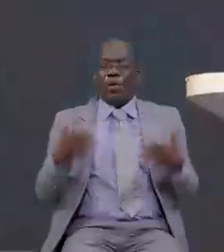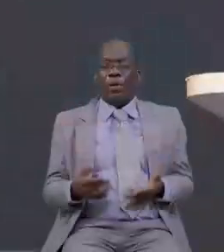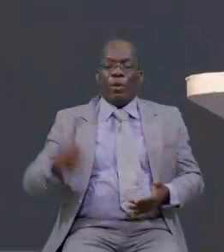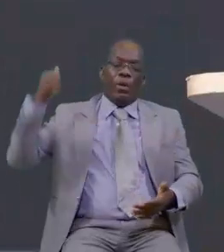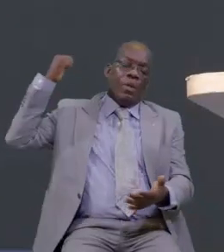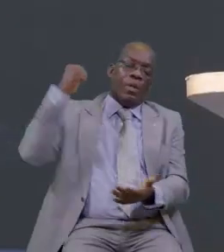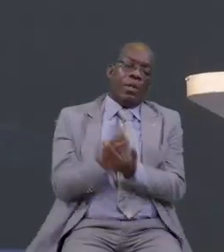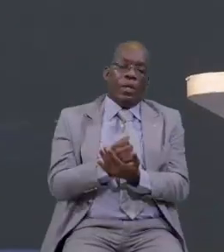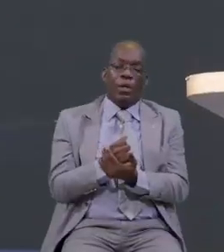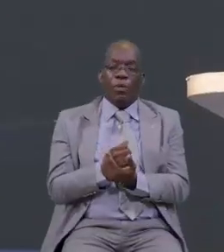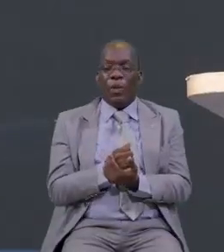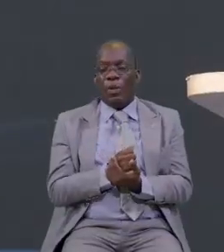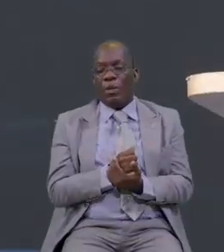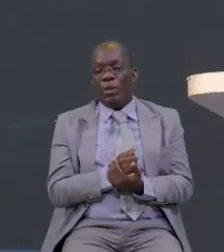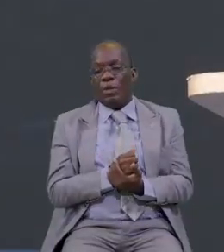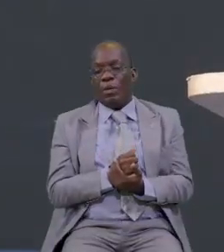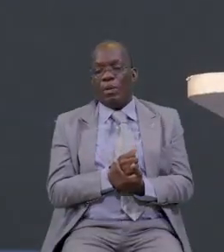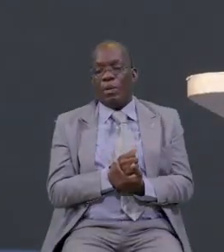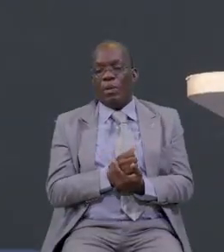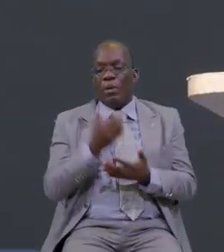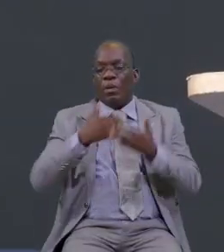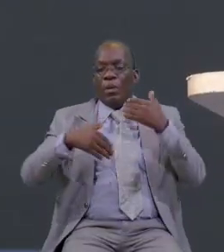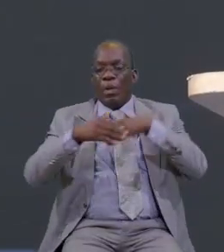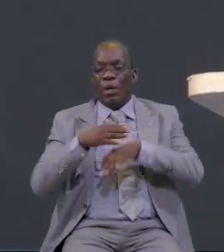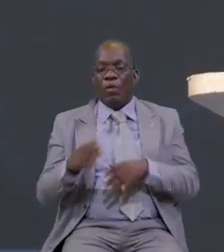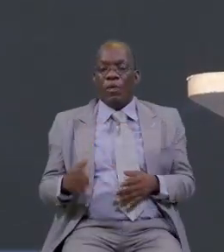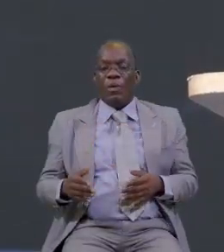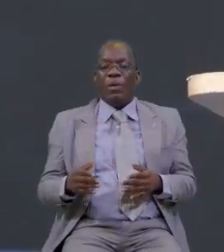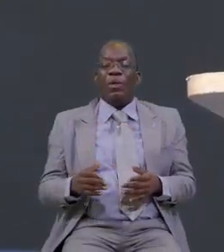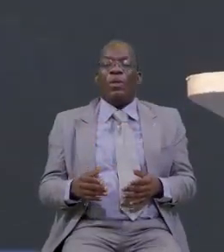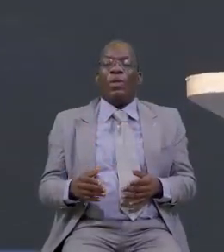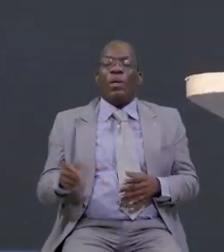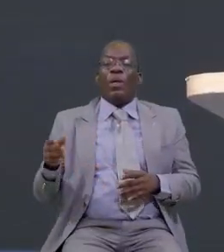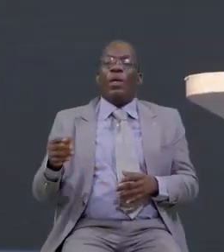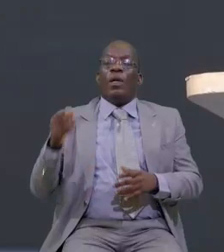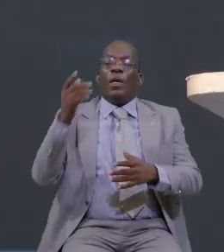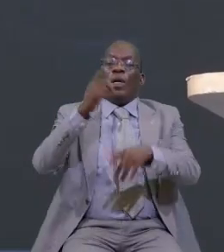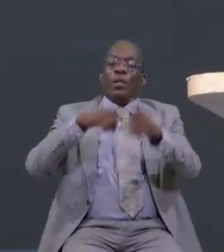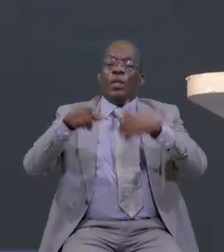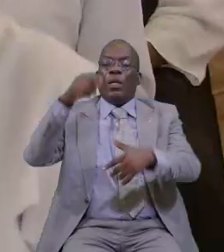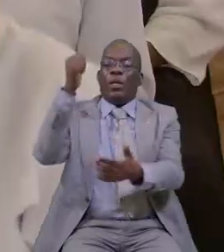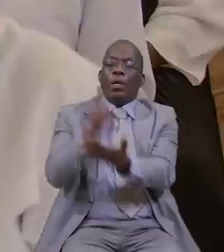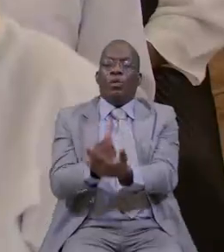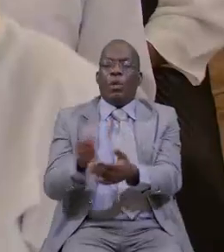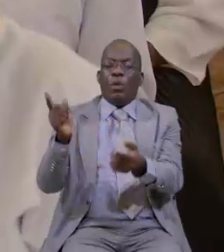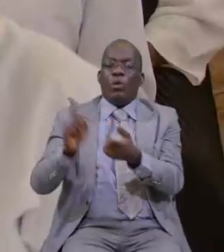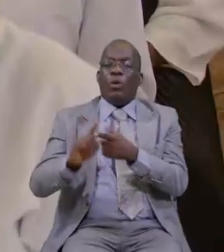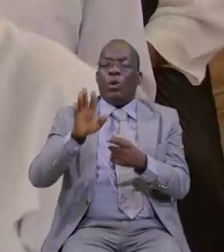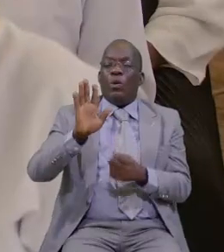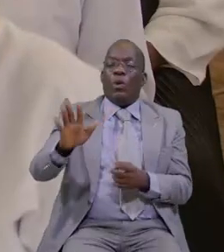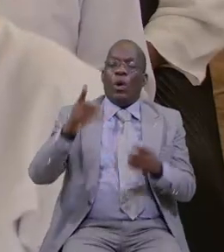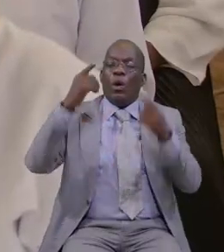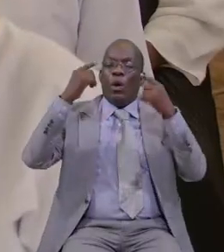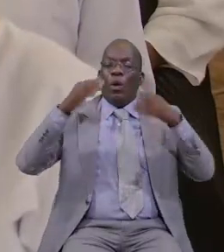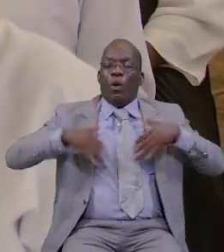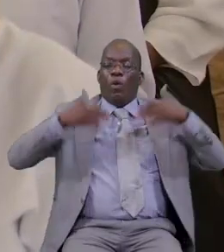Amen. Heaven says amen to your proclamation in Jesus'